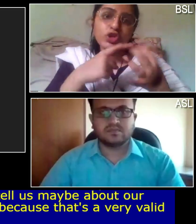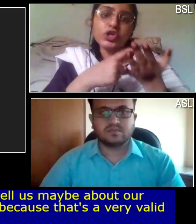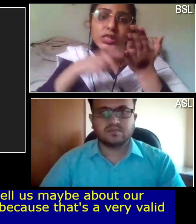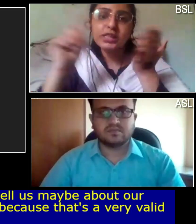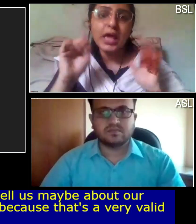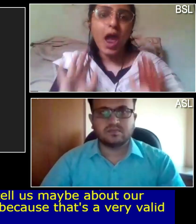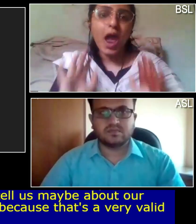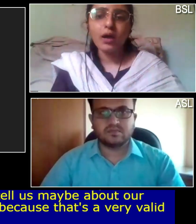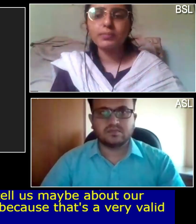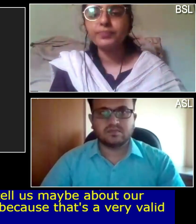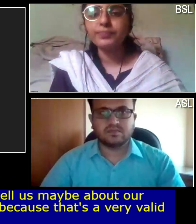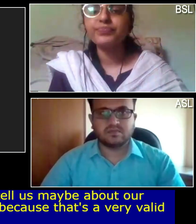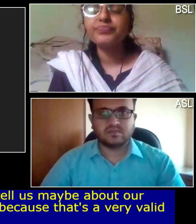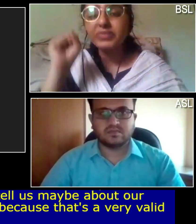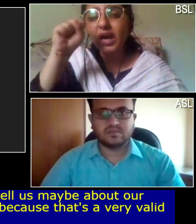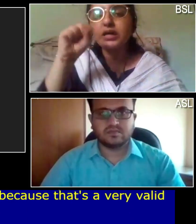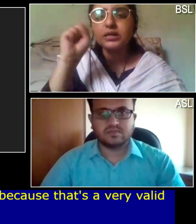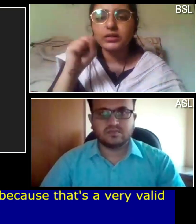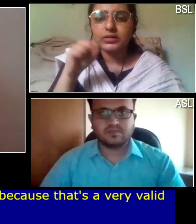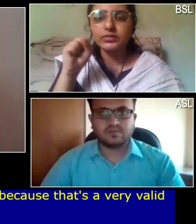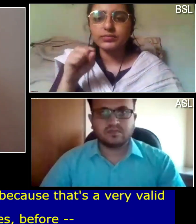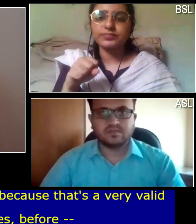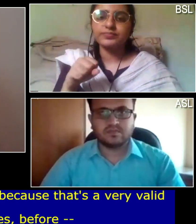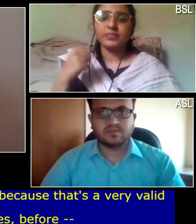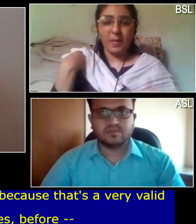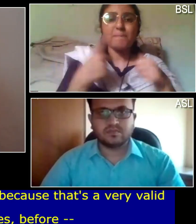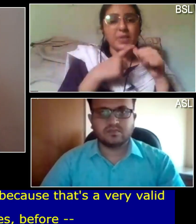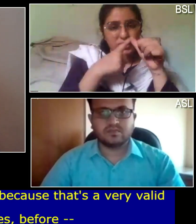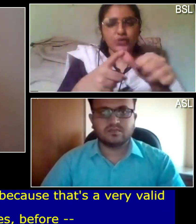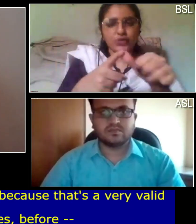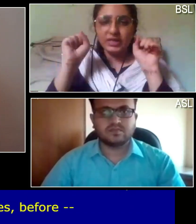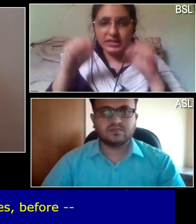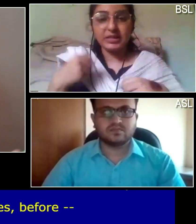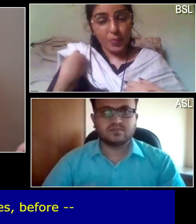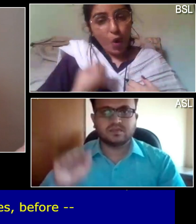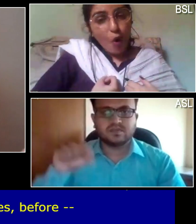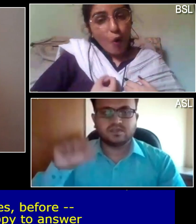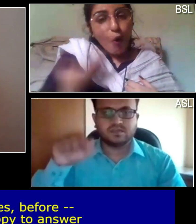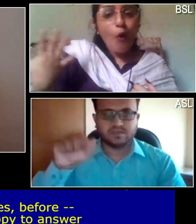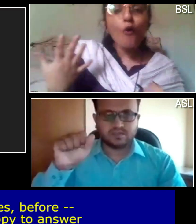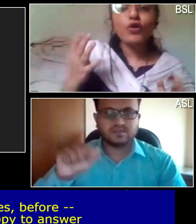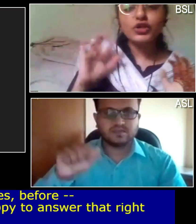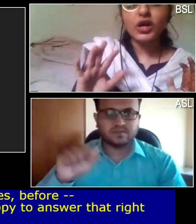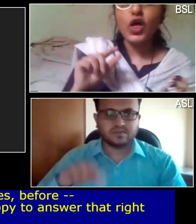Yes. Yes, Naveed, I'd be happy to answer that right now. Yes, David, could you